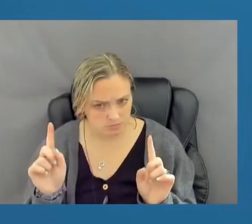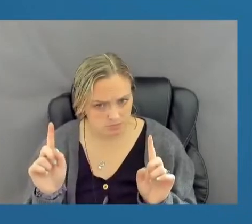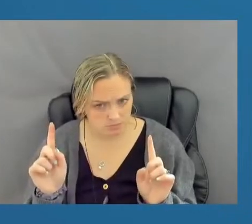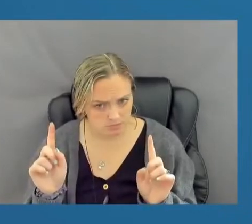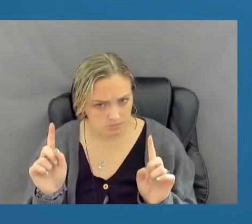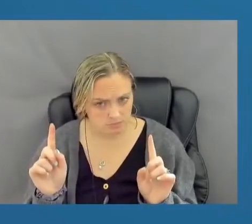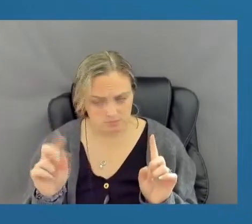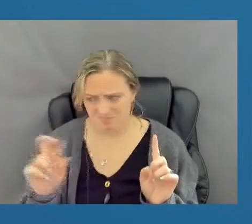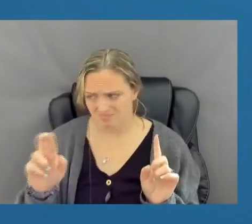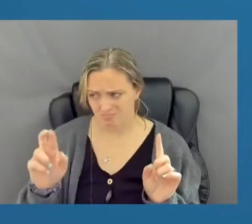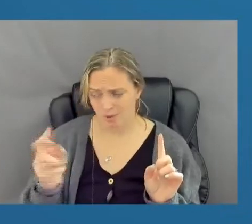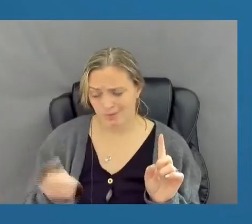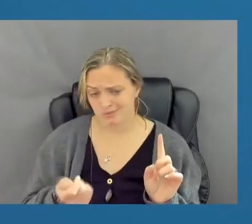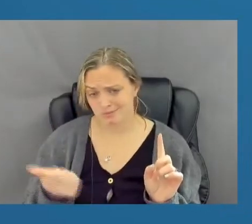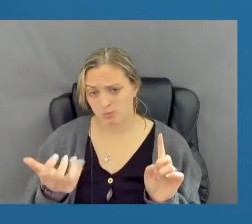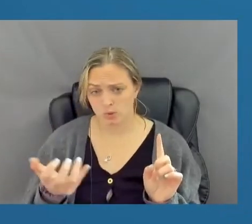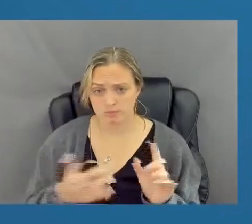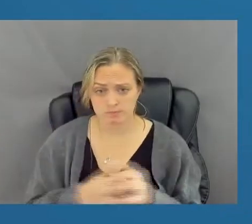Republicans want to take that all away.